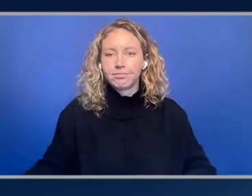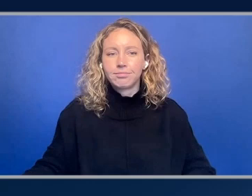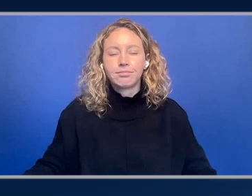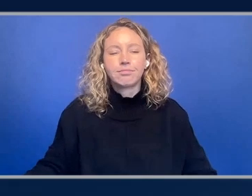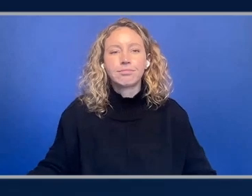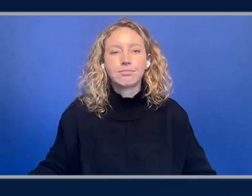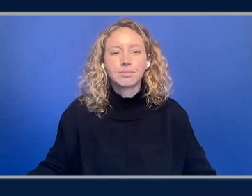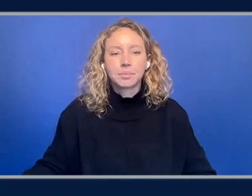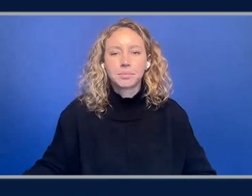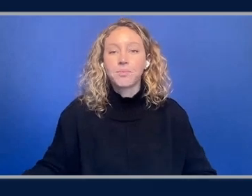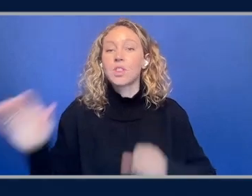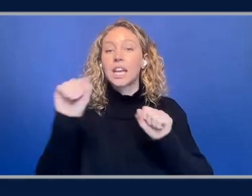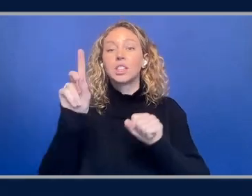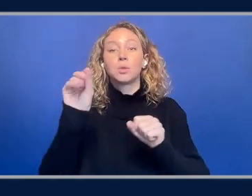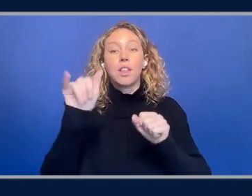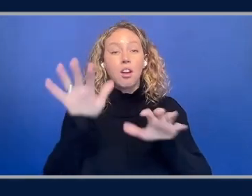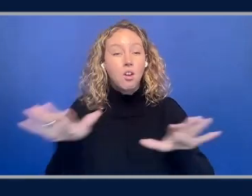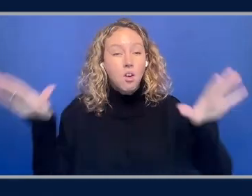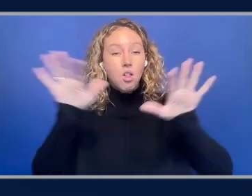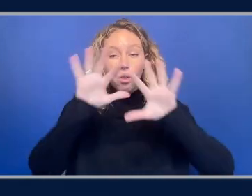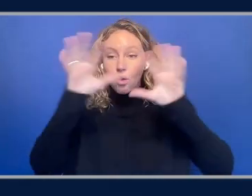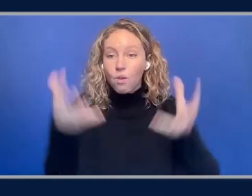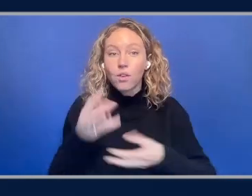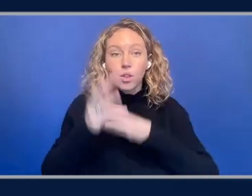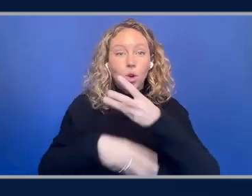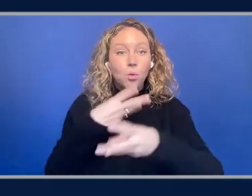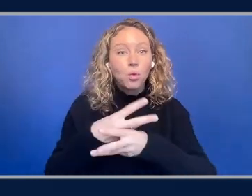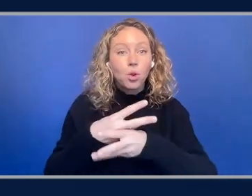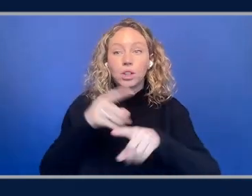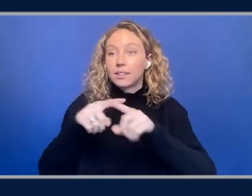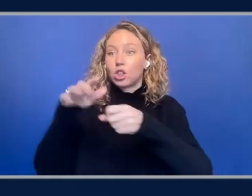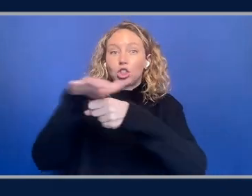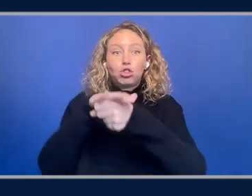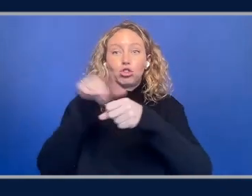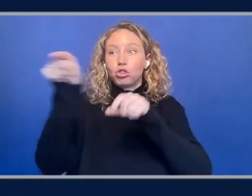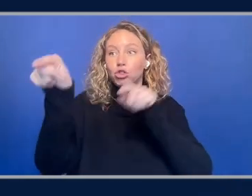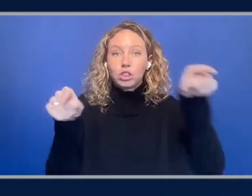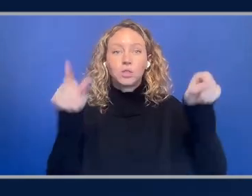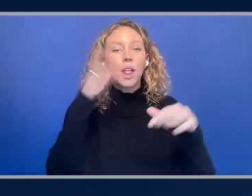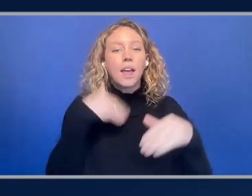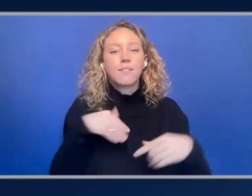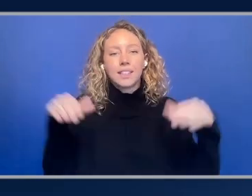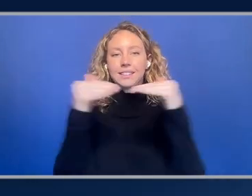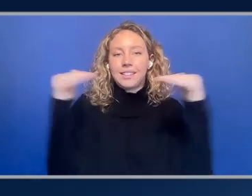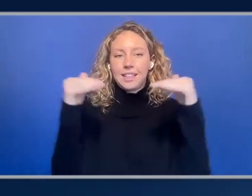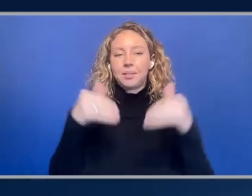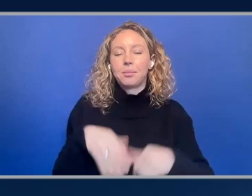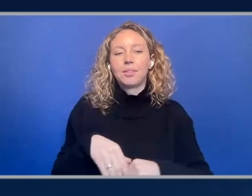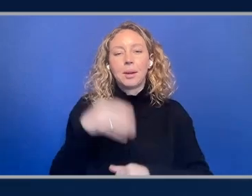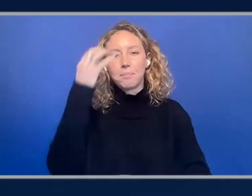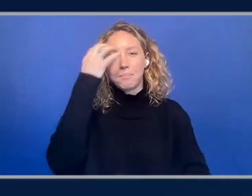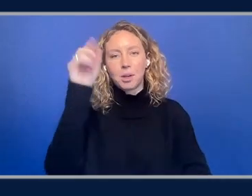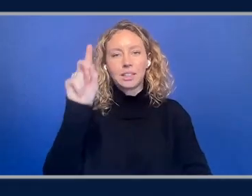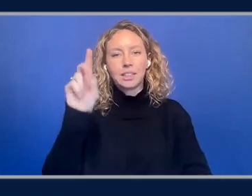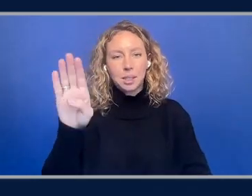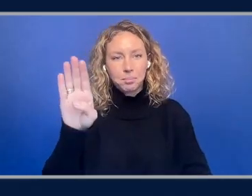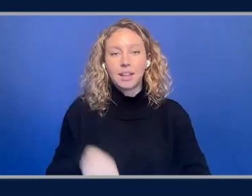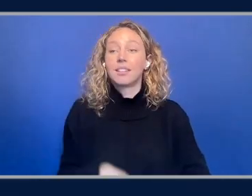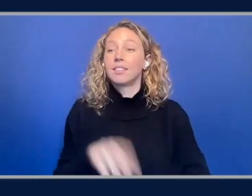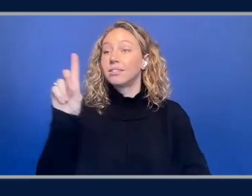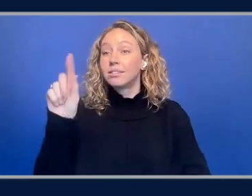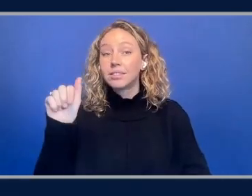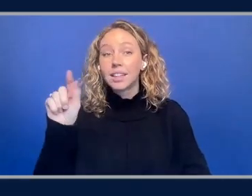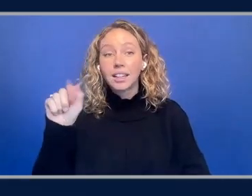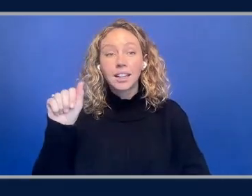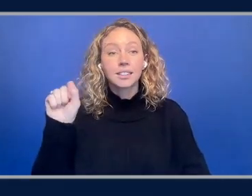all over the world. You can have in different regions the same exact MemoryDB data set in every region. You can